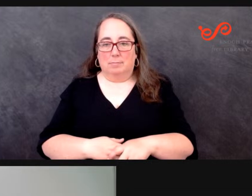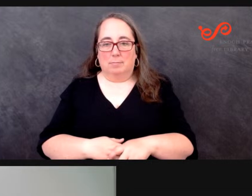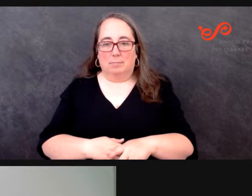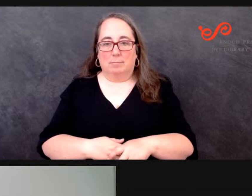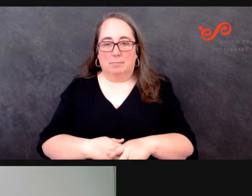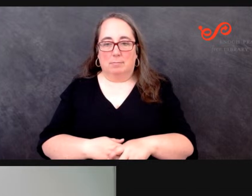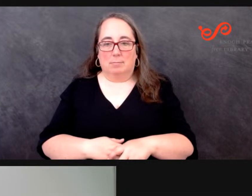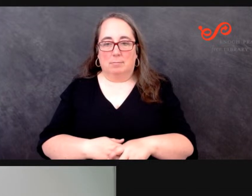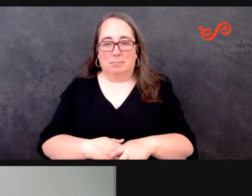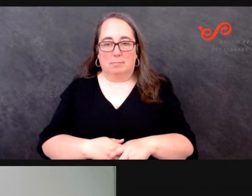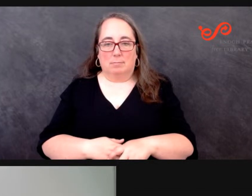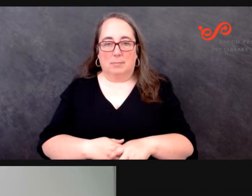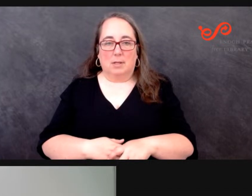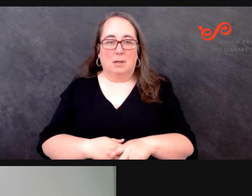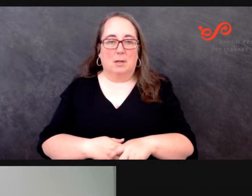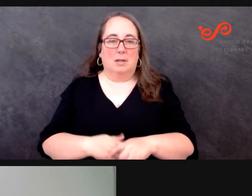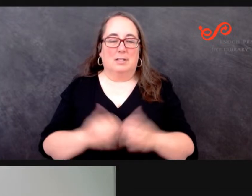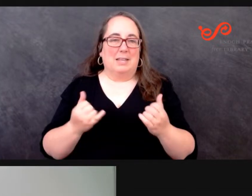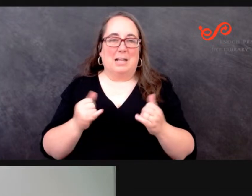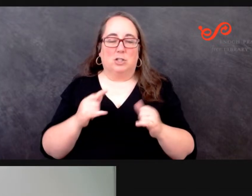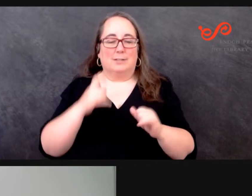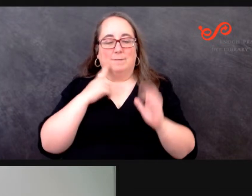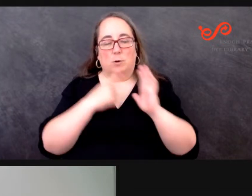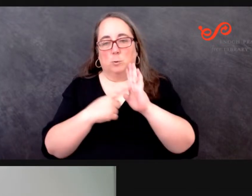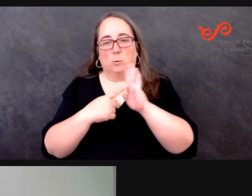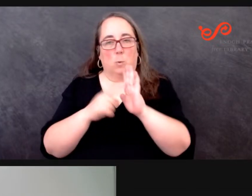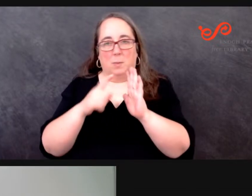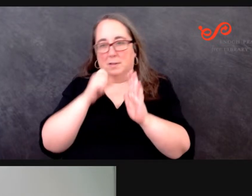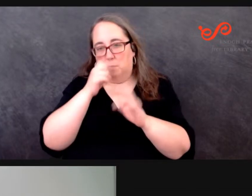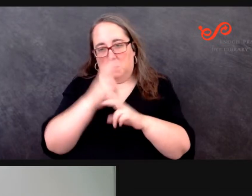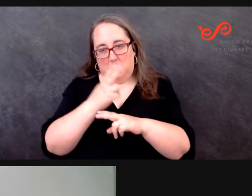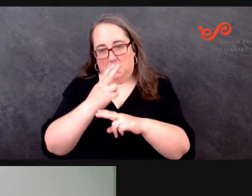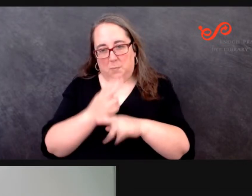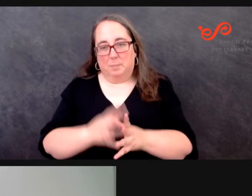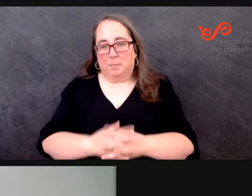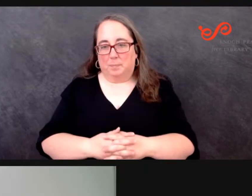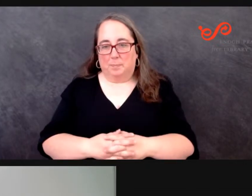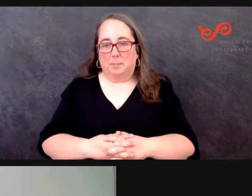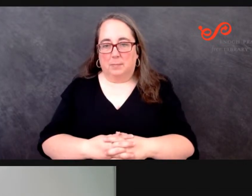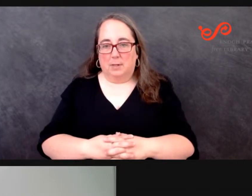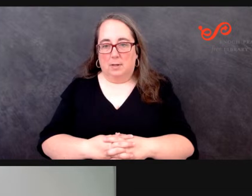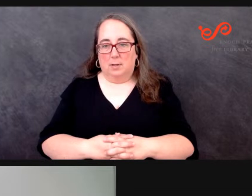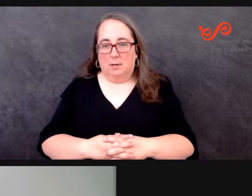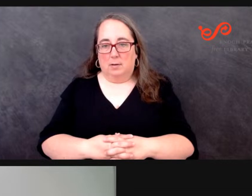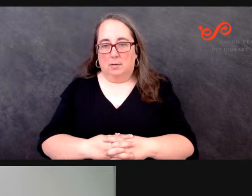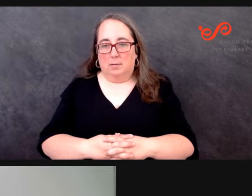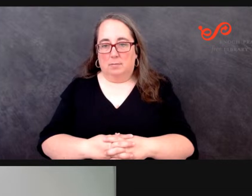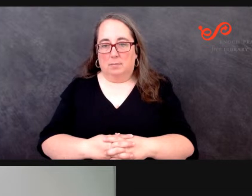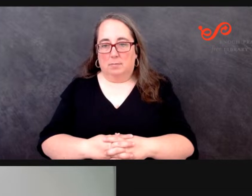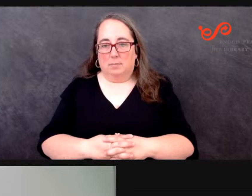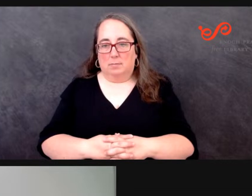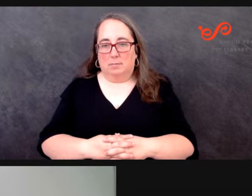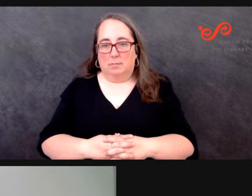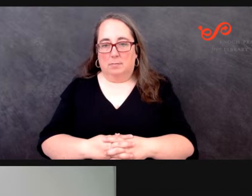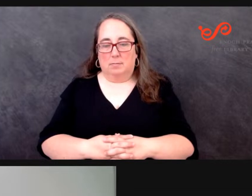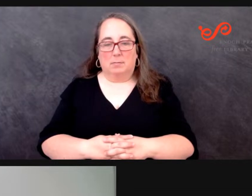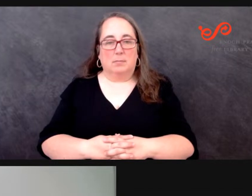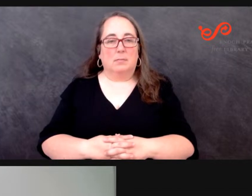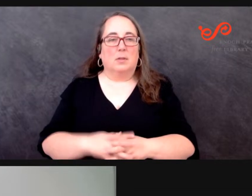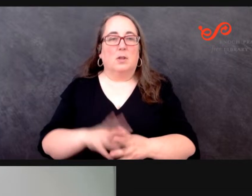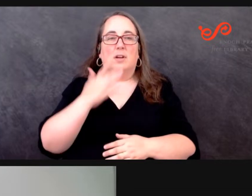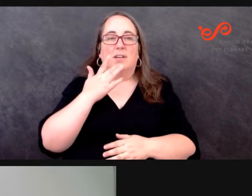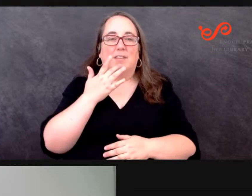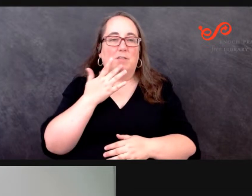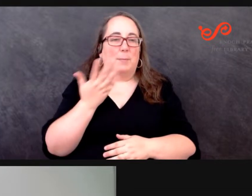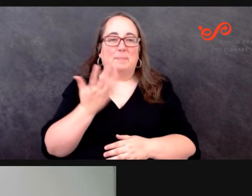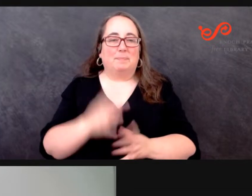used, but the pieces today are just for display purposes only. Cool. That's great. What is your favorite piece out of all the ones that